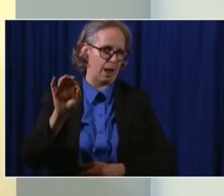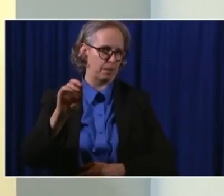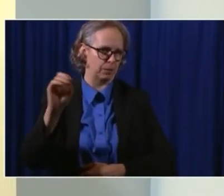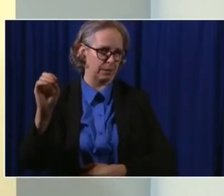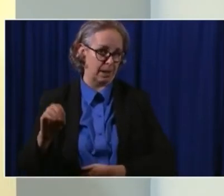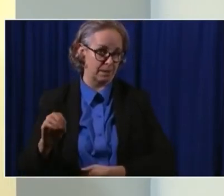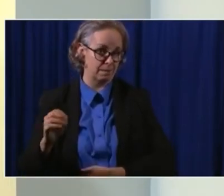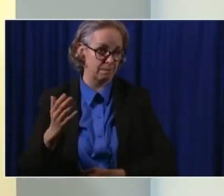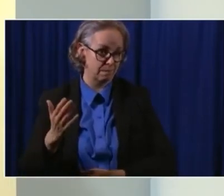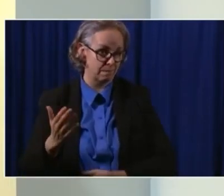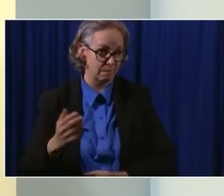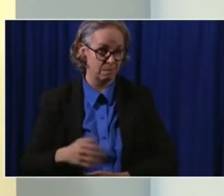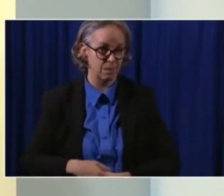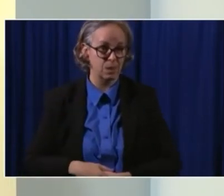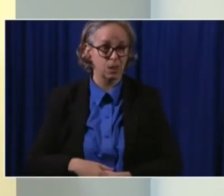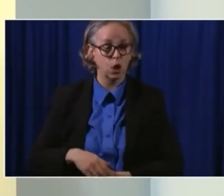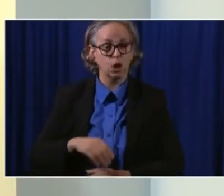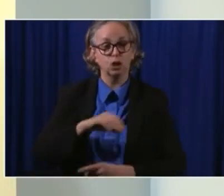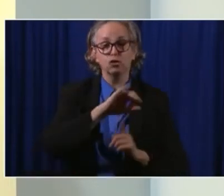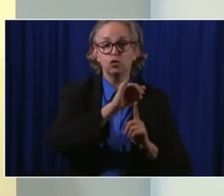June, 208,000